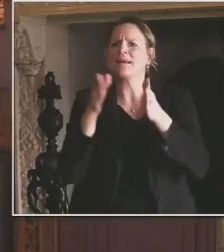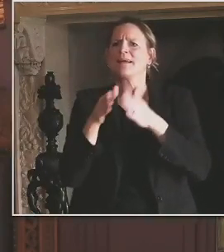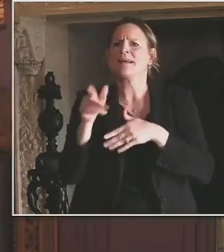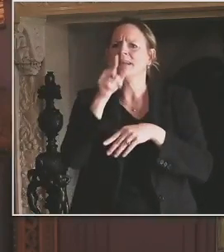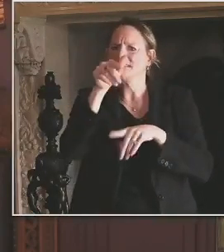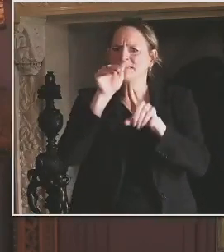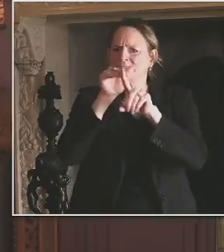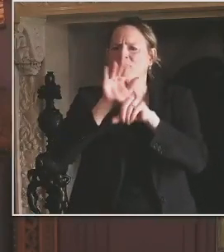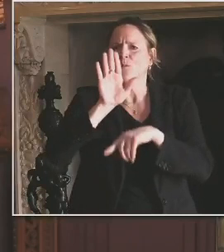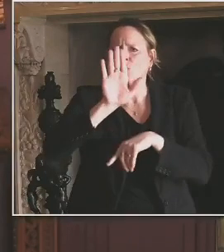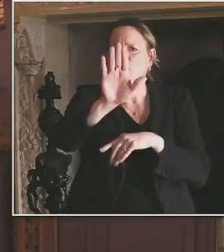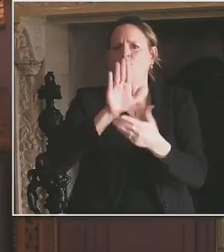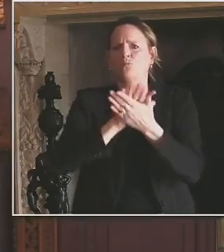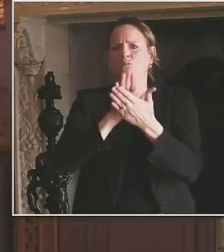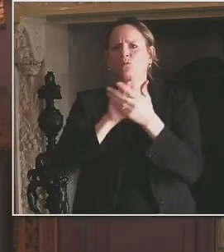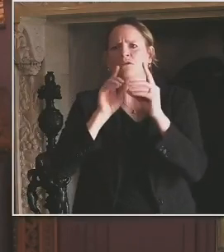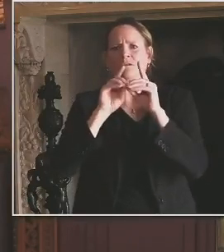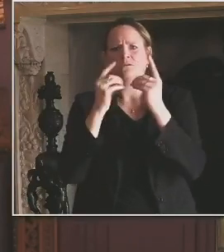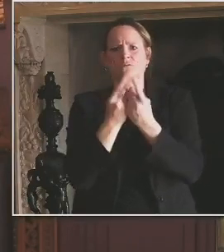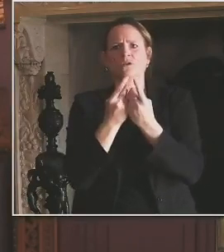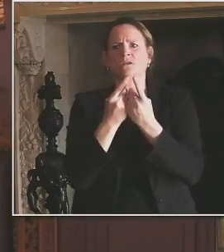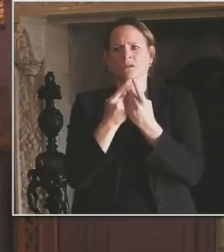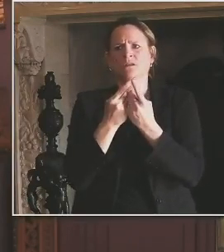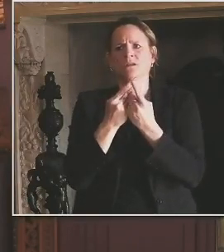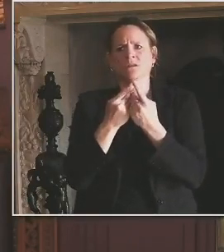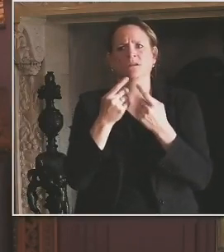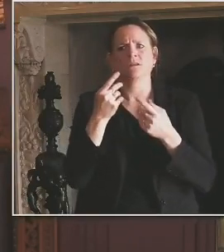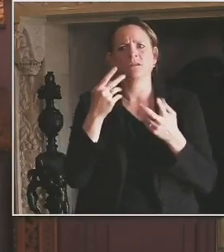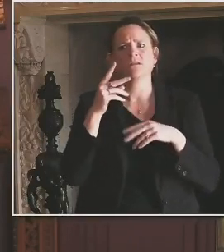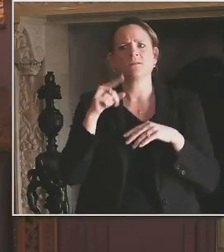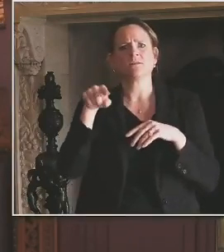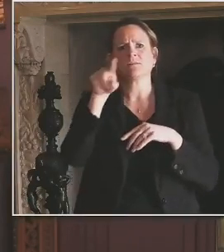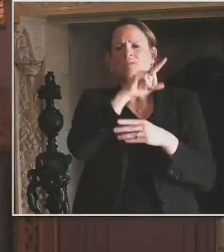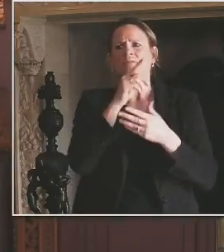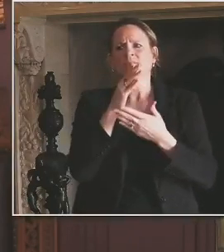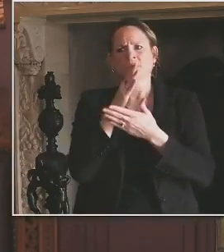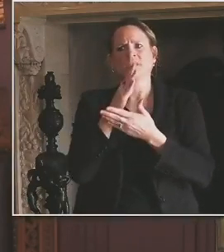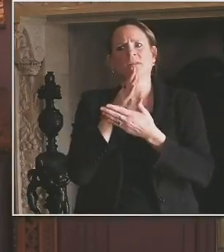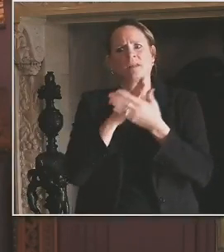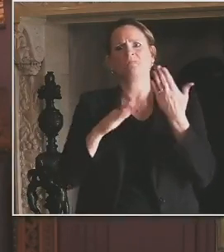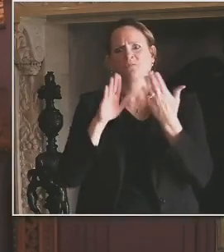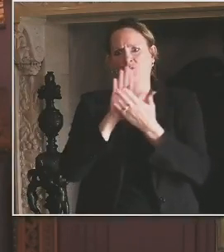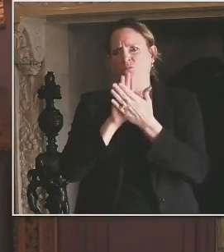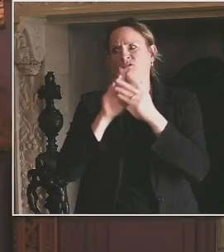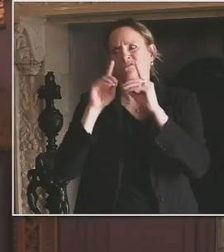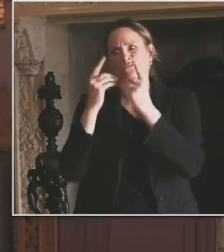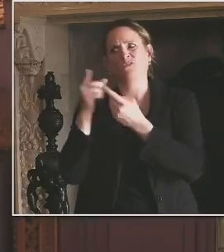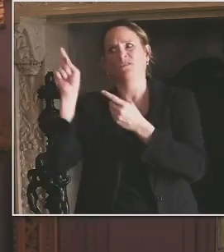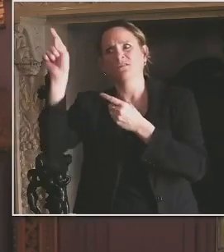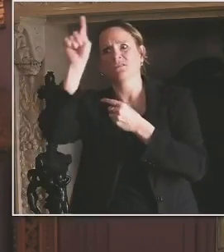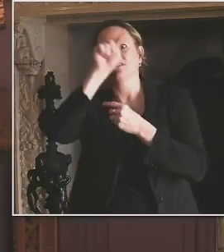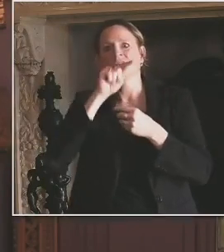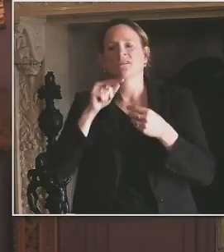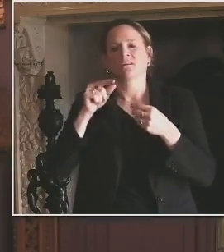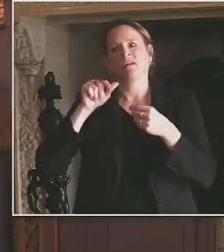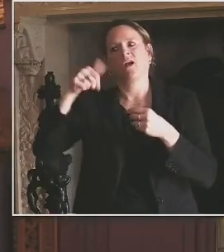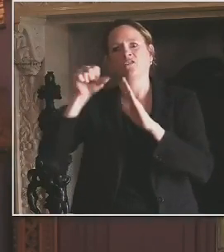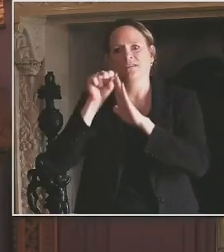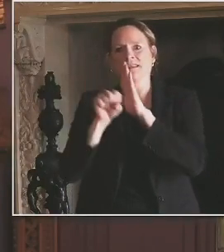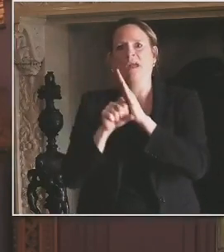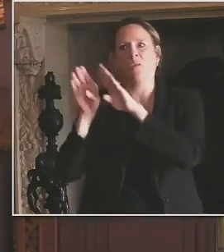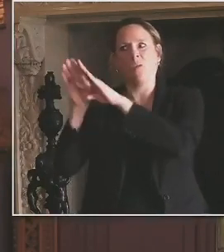They plan to open. I see it all across the state. So they need to be in contact with their local school districts. Child care is obviously